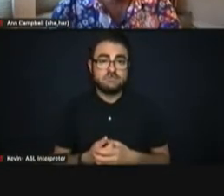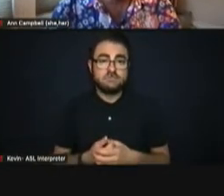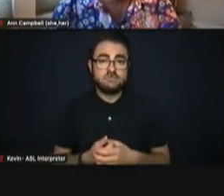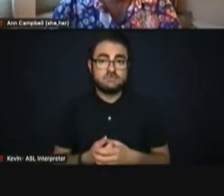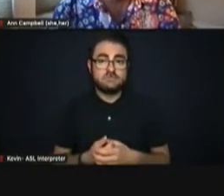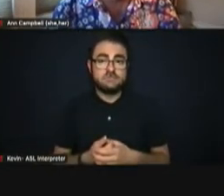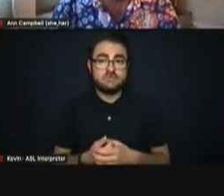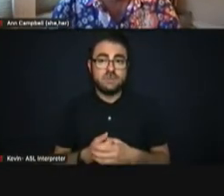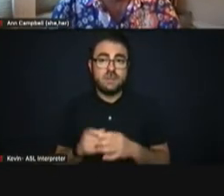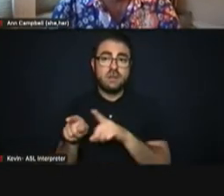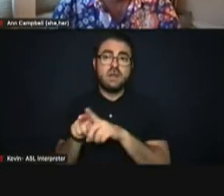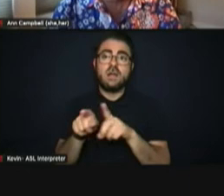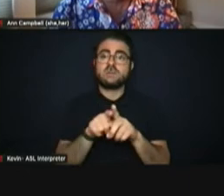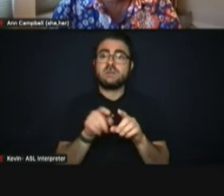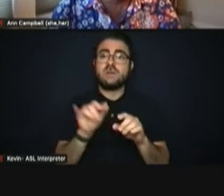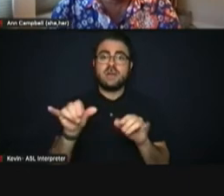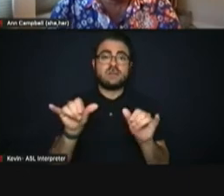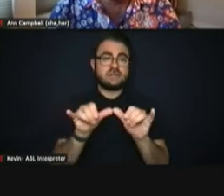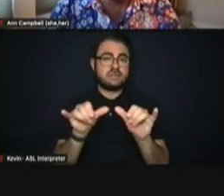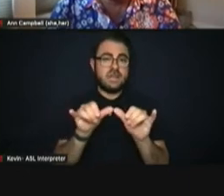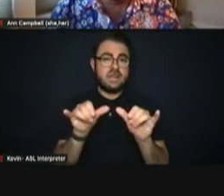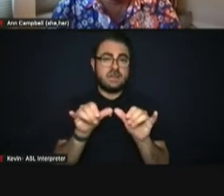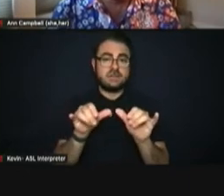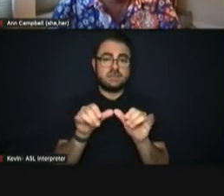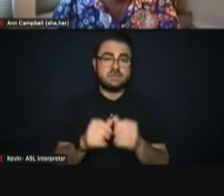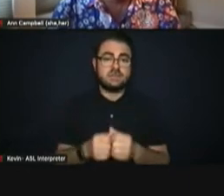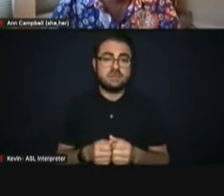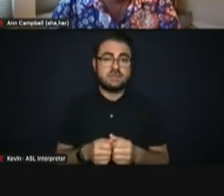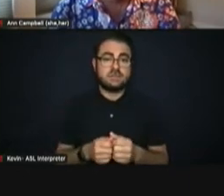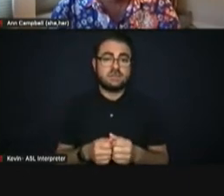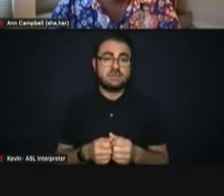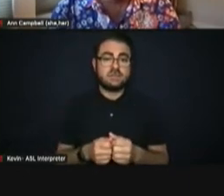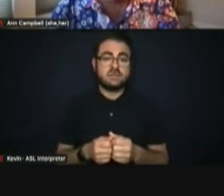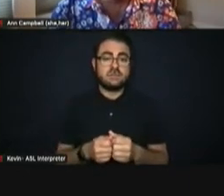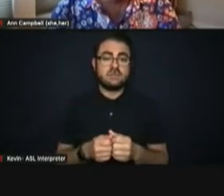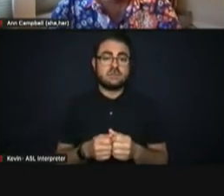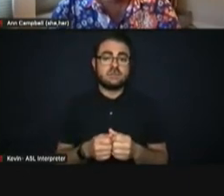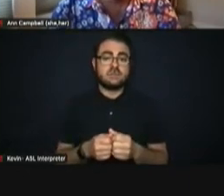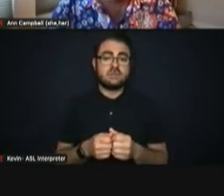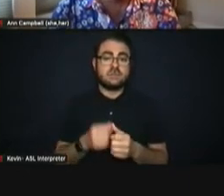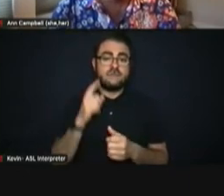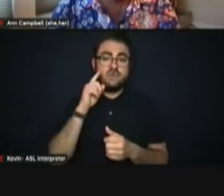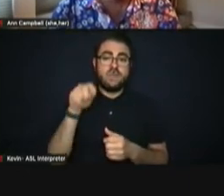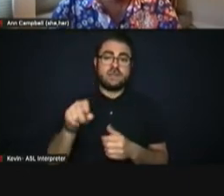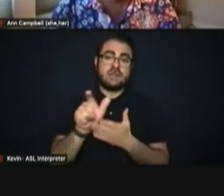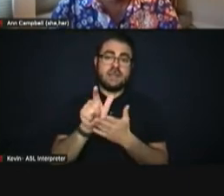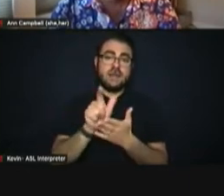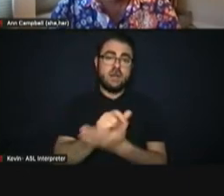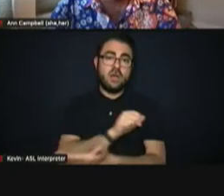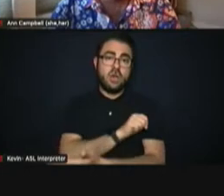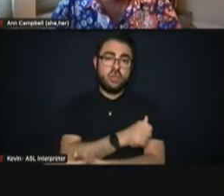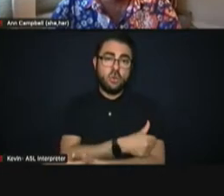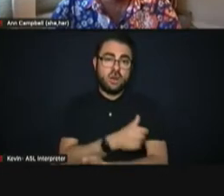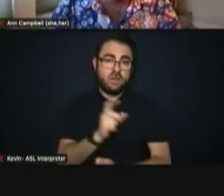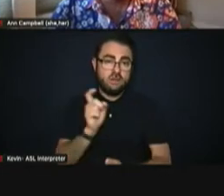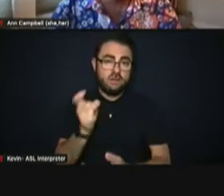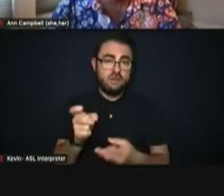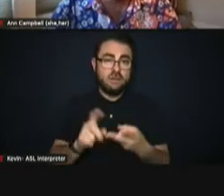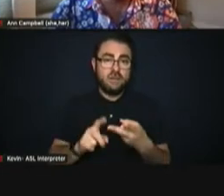of where that we give this type of legal authority and deadly use